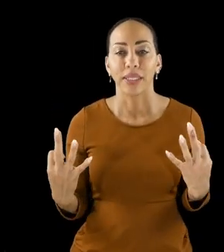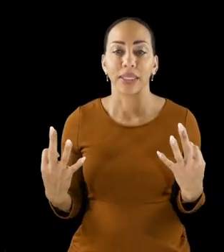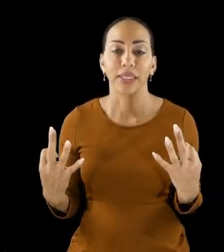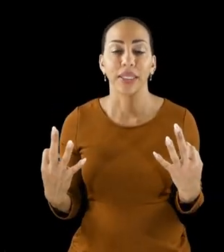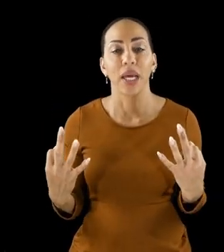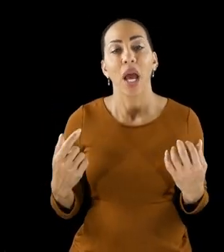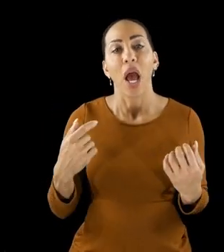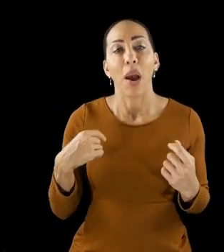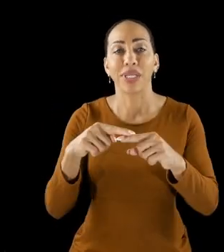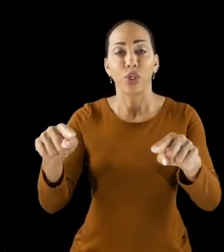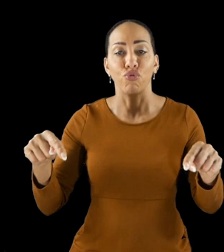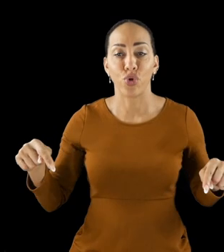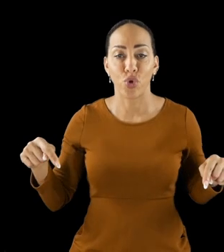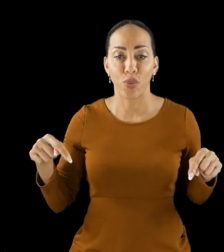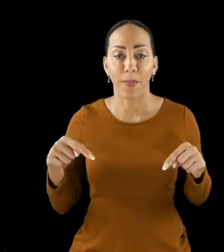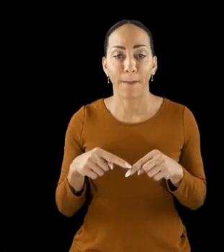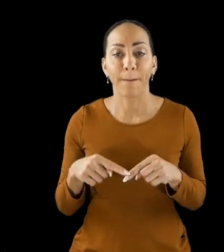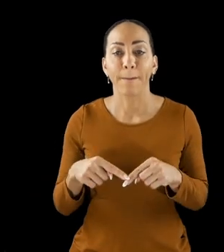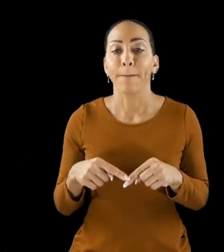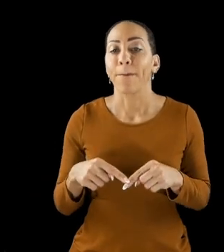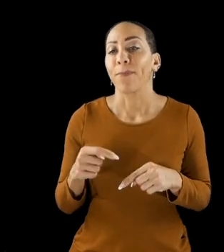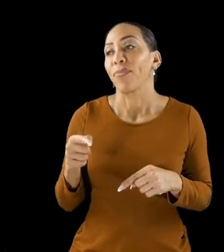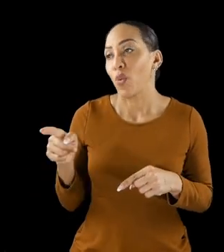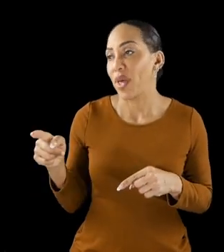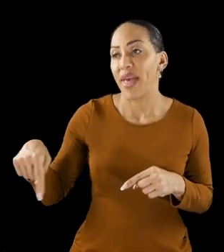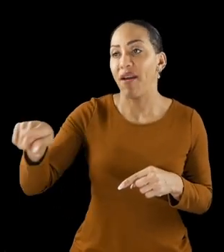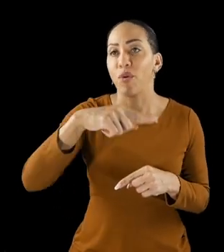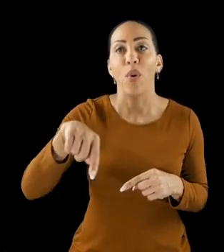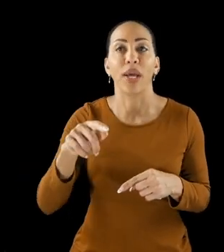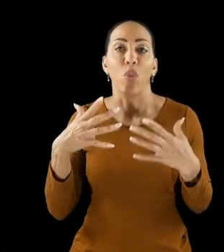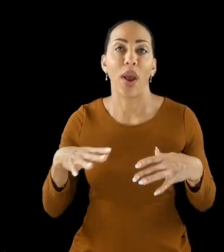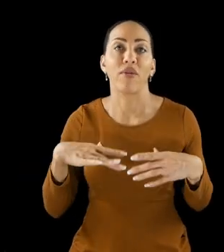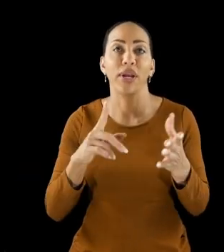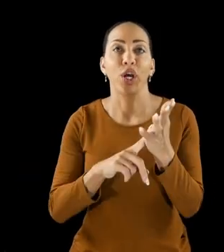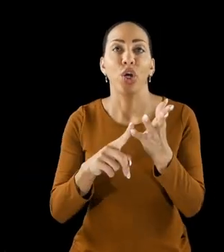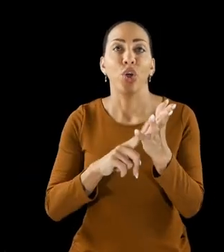room surrounded by people wearing Lululemon pants.